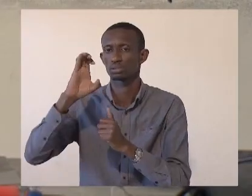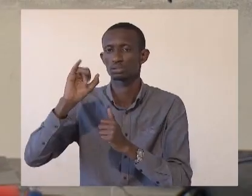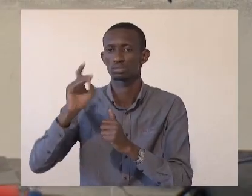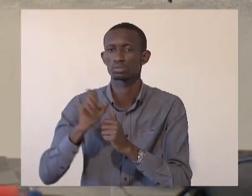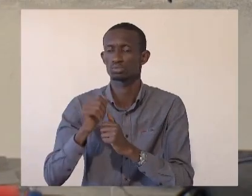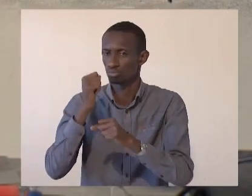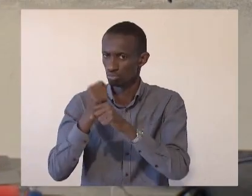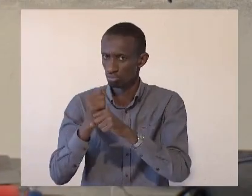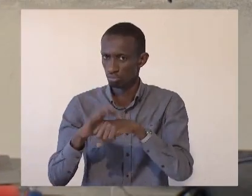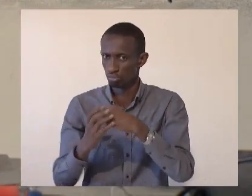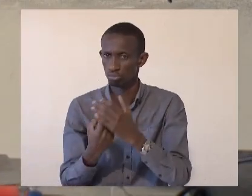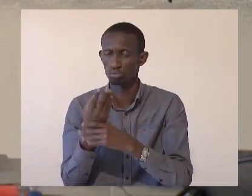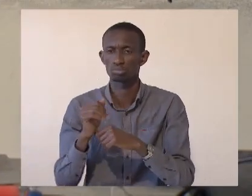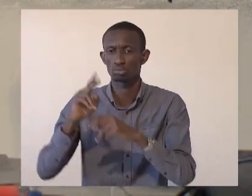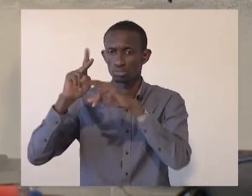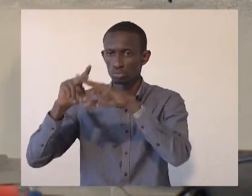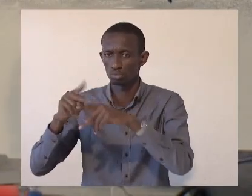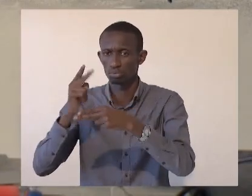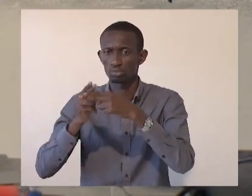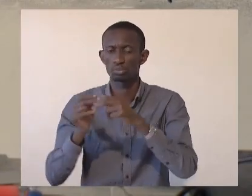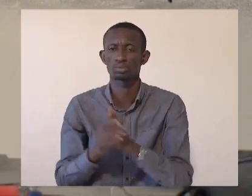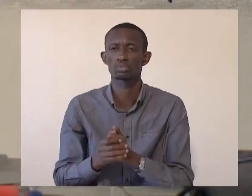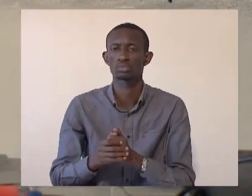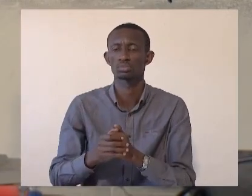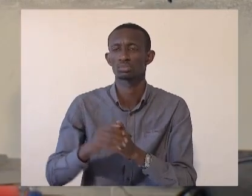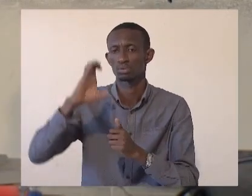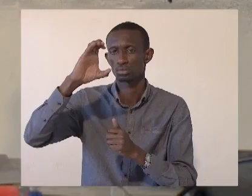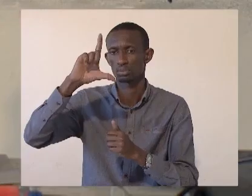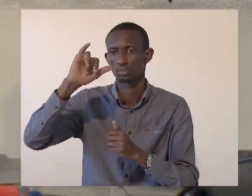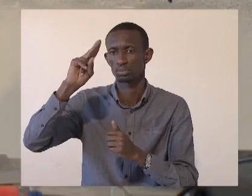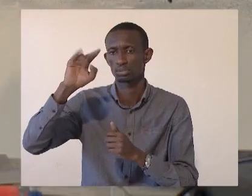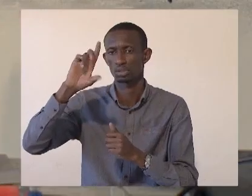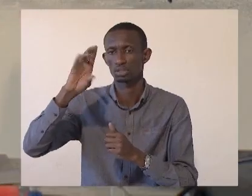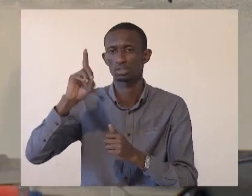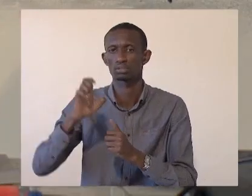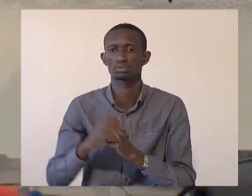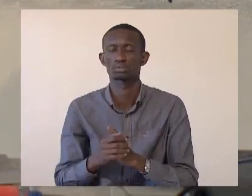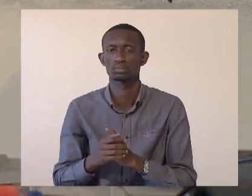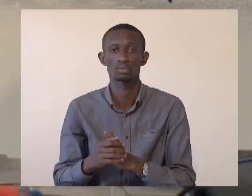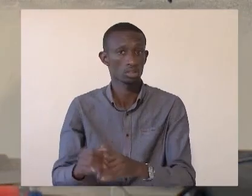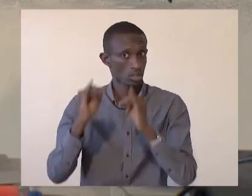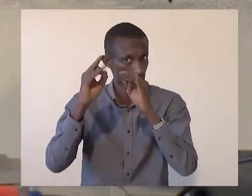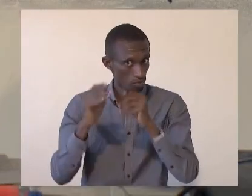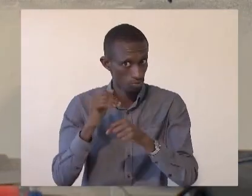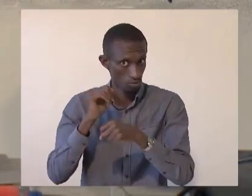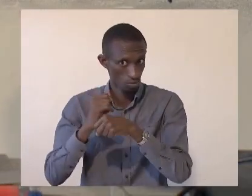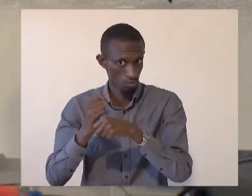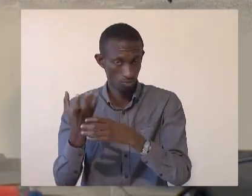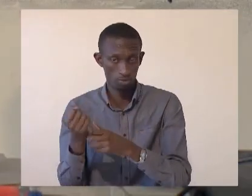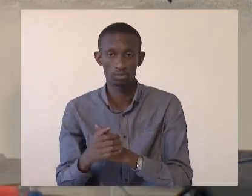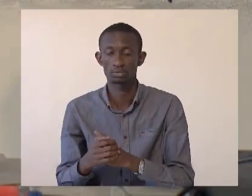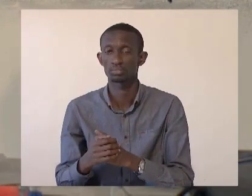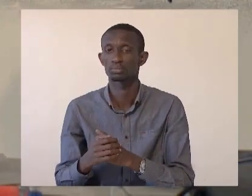called chlorides. For example, if you take hydrochloric acid, react it with sodium carbonate, you